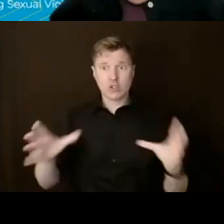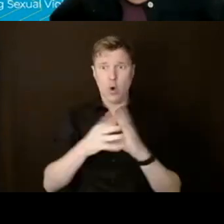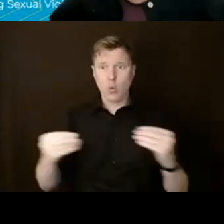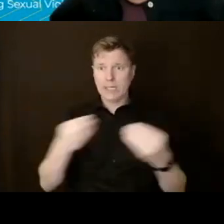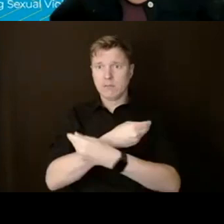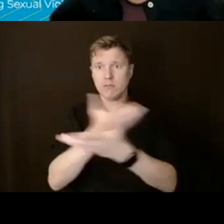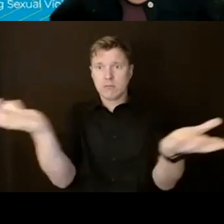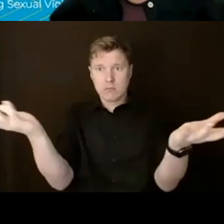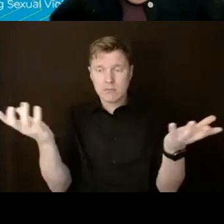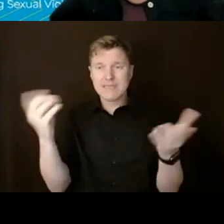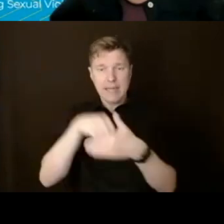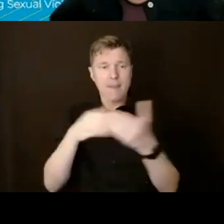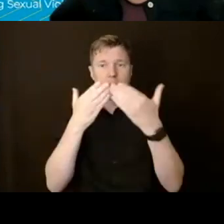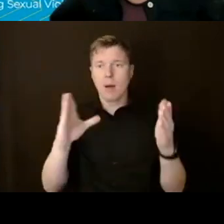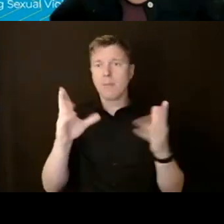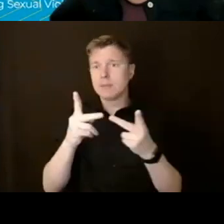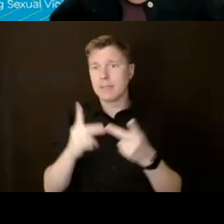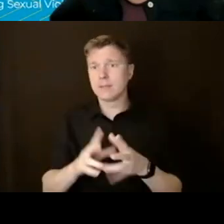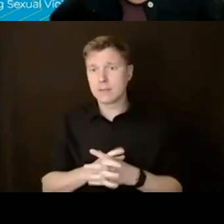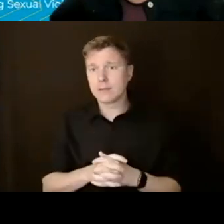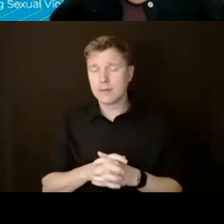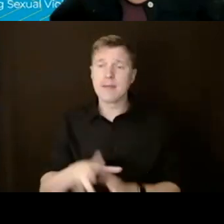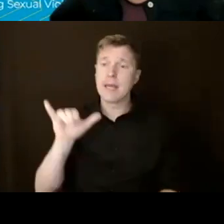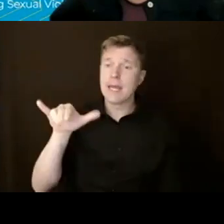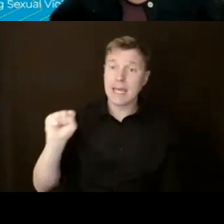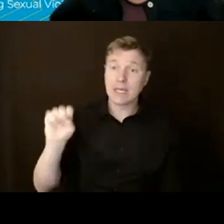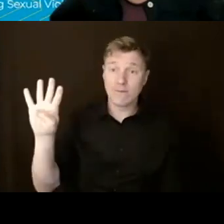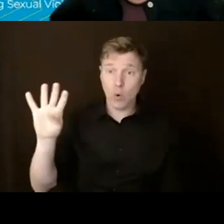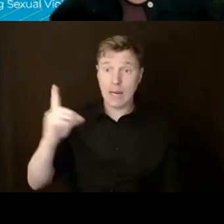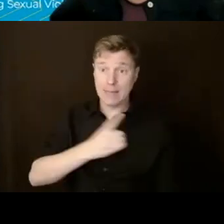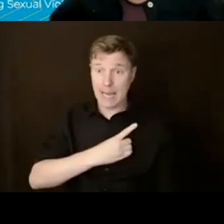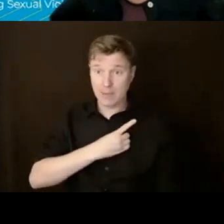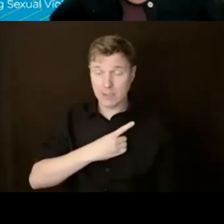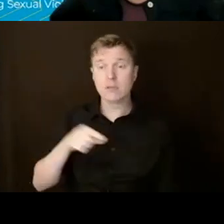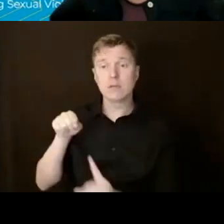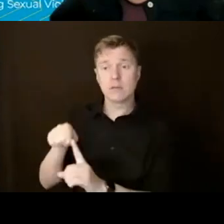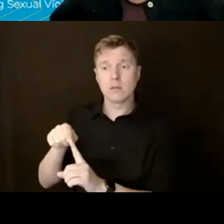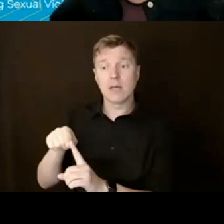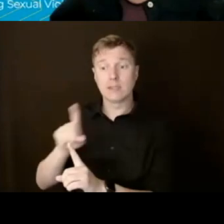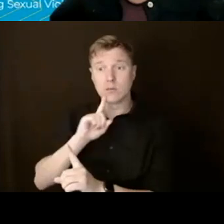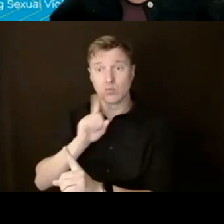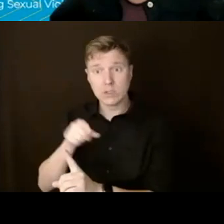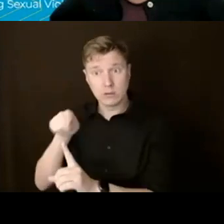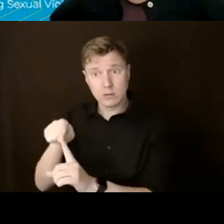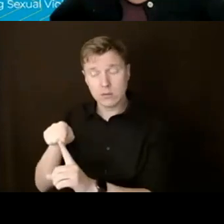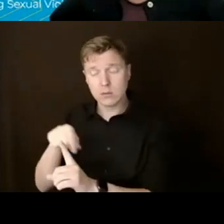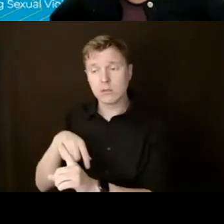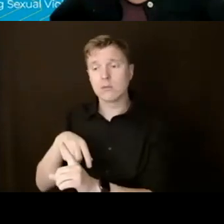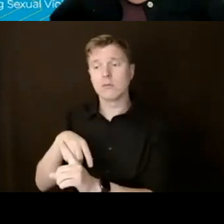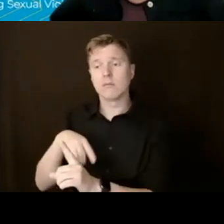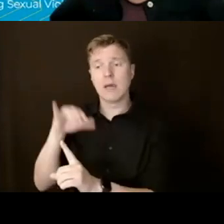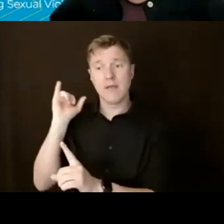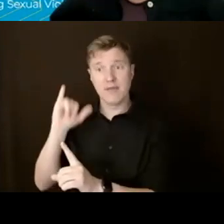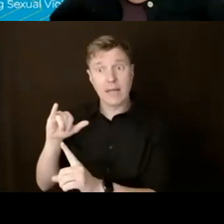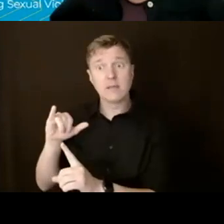public spaces. With the Yes for Minneapolis campaign, which is a very real campaign that is fighting